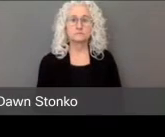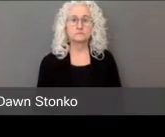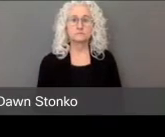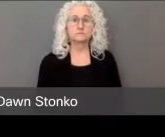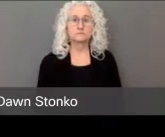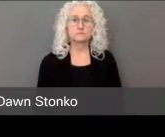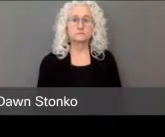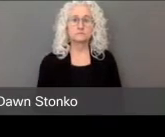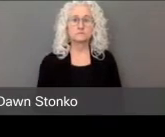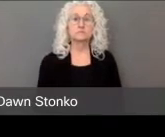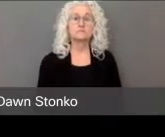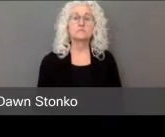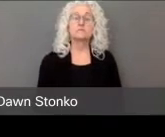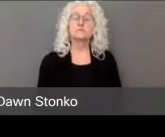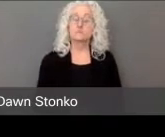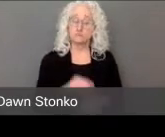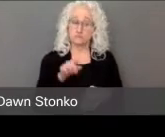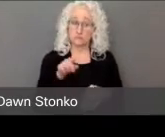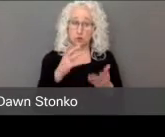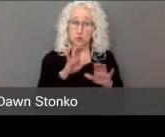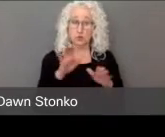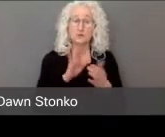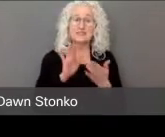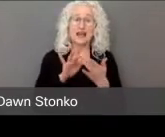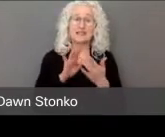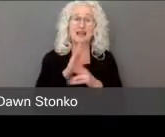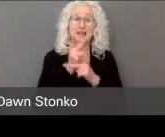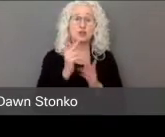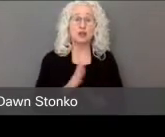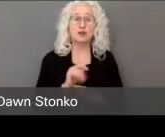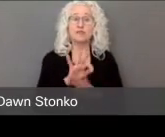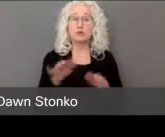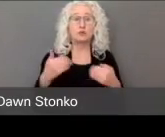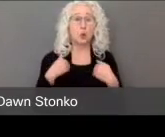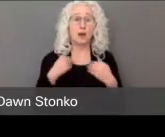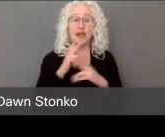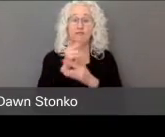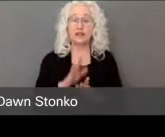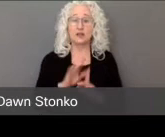The thing you want to do is to contact your lender. If you don't have a lender, go to